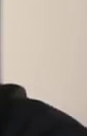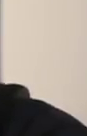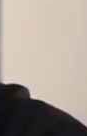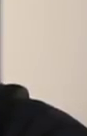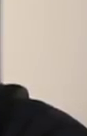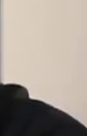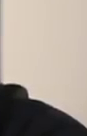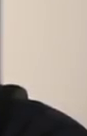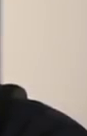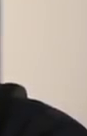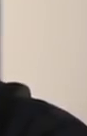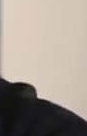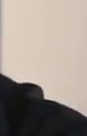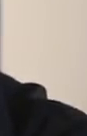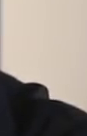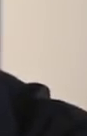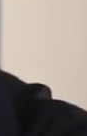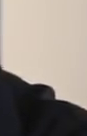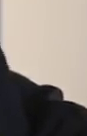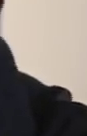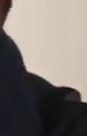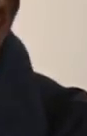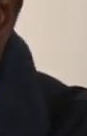follow the laws of the country. Thank you.